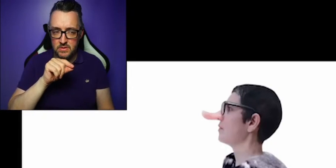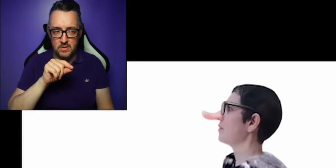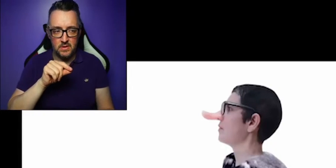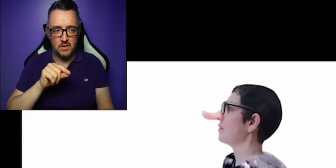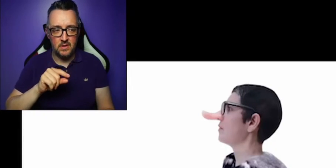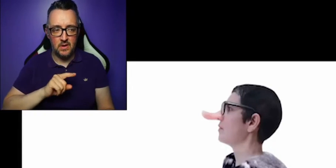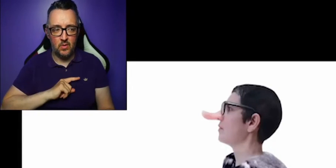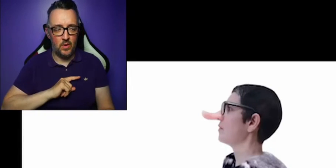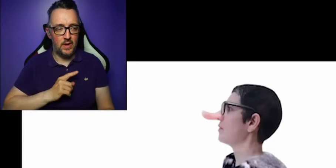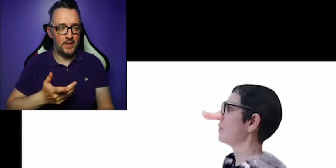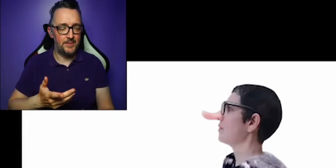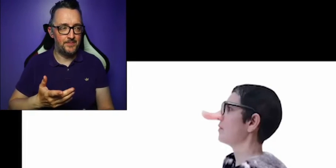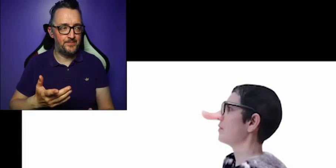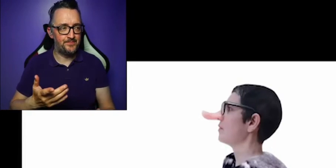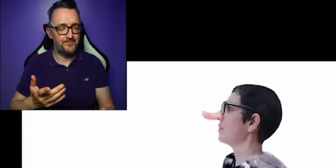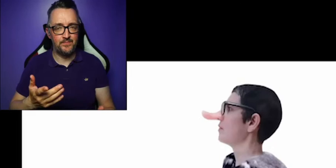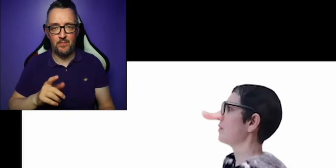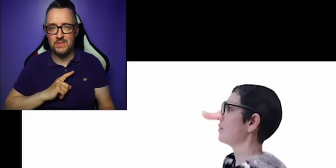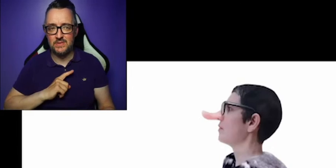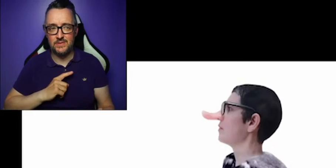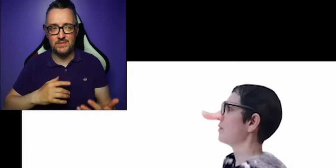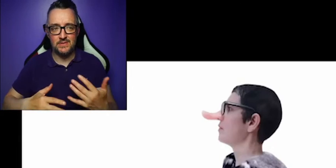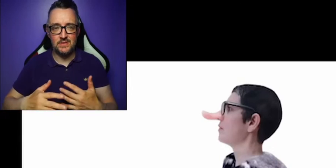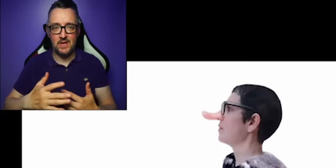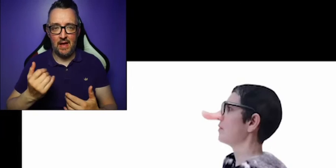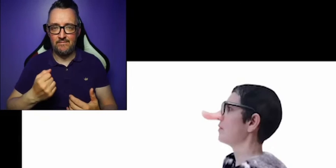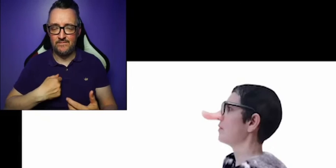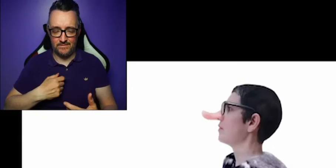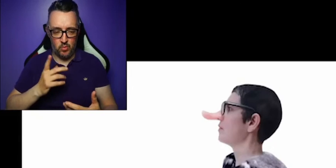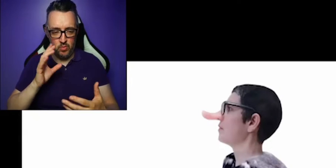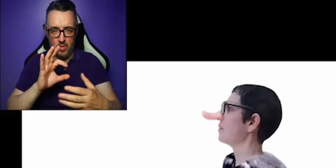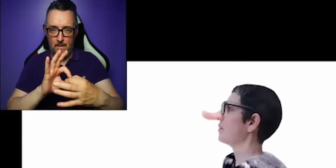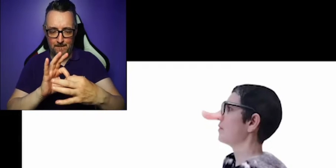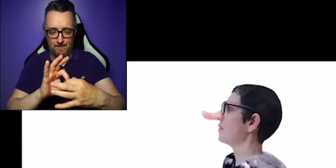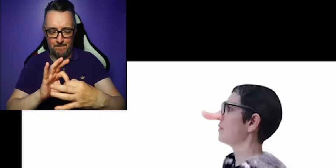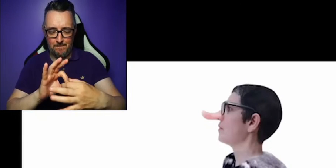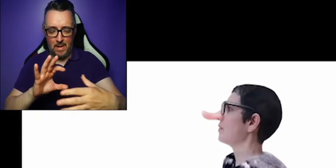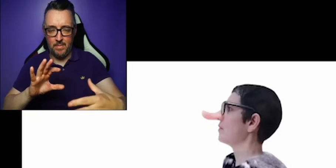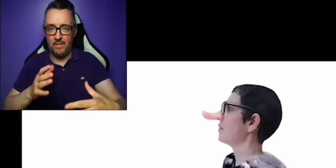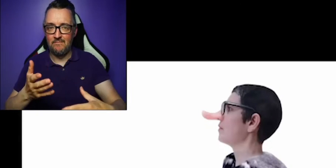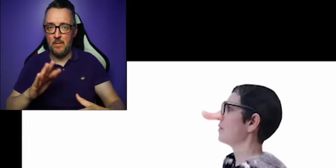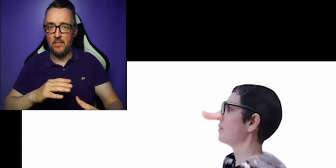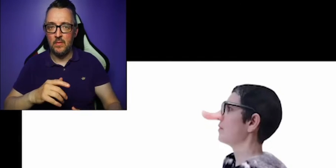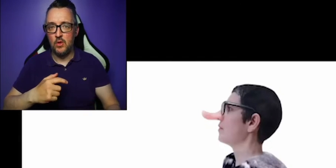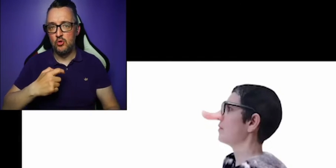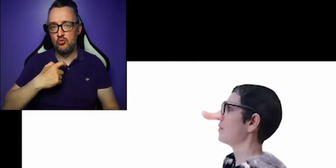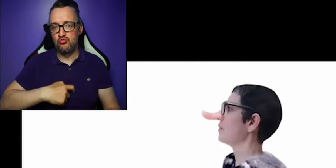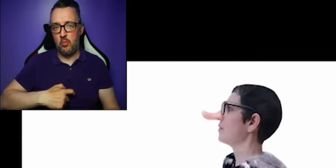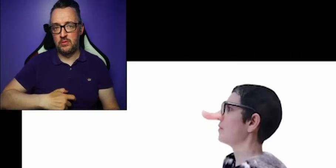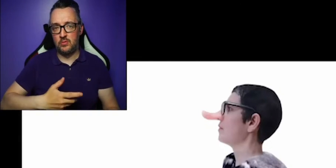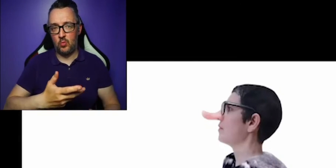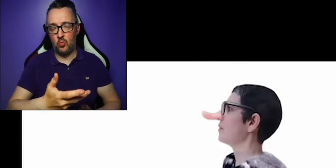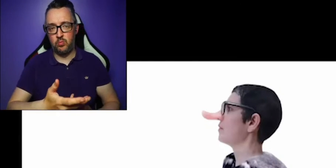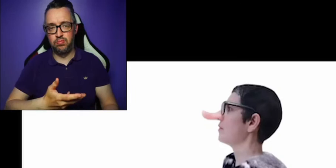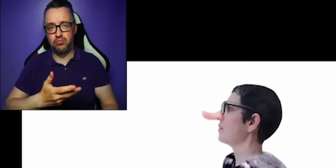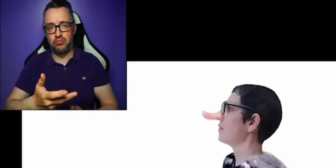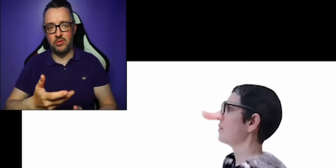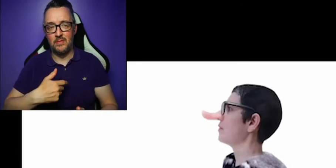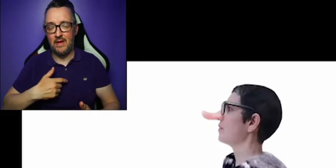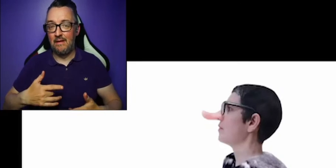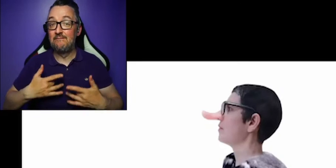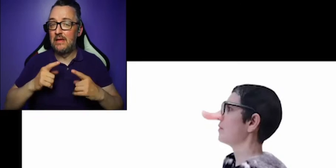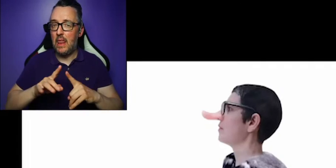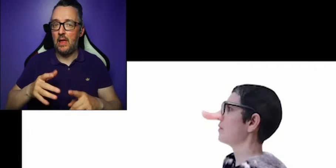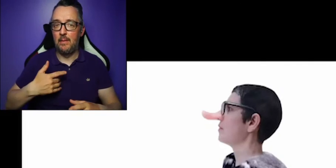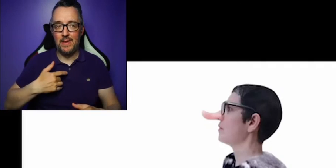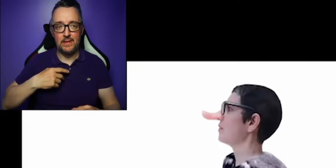again being sort of dissociated a bit from human conversation. And sometimes I feel like I'm